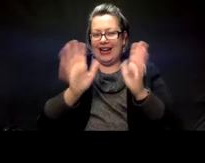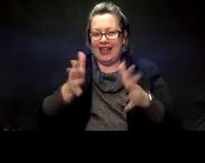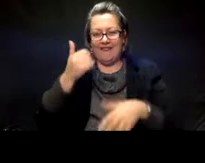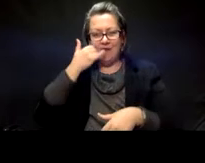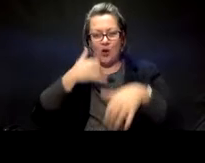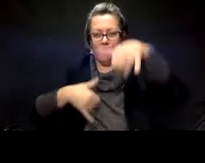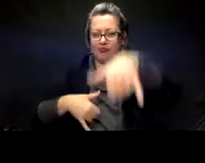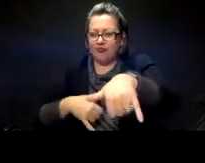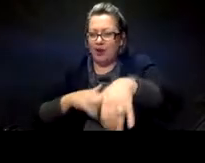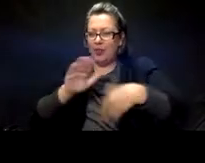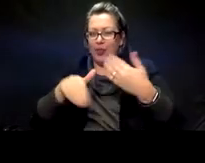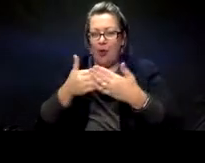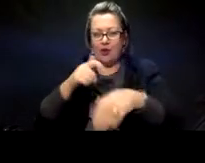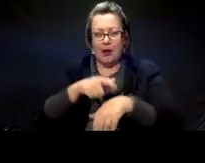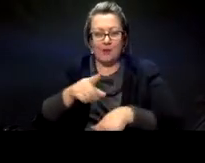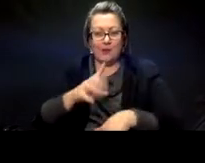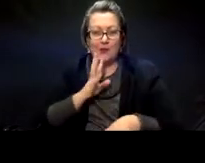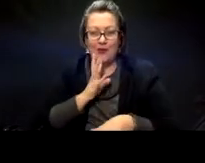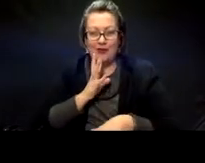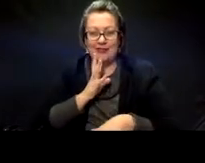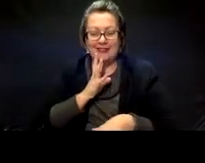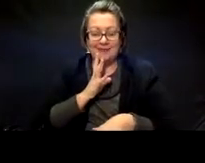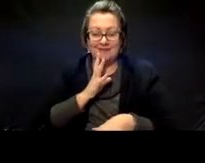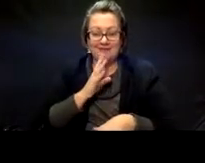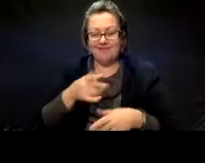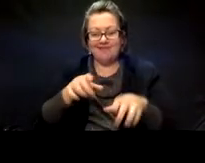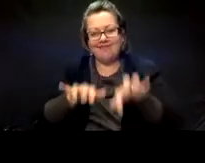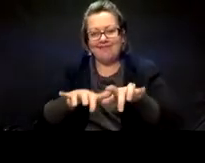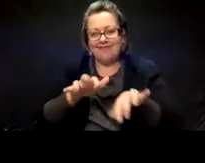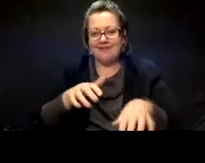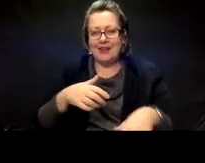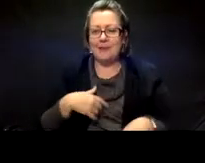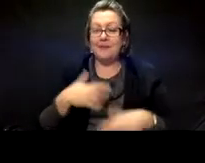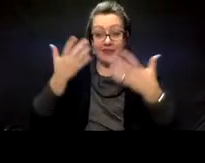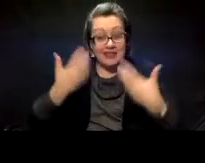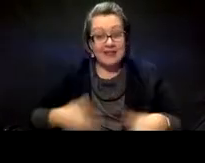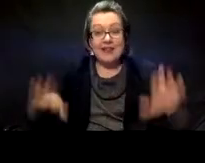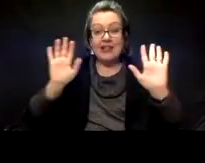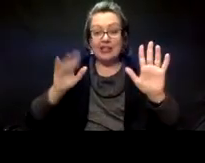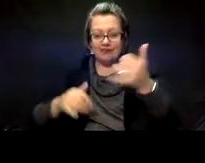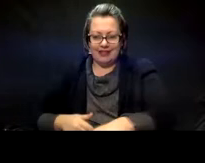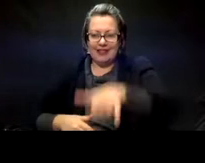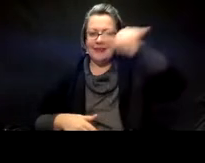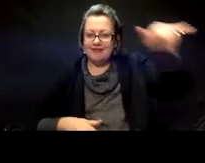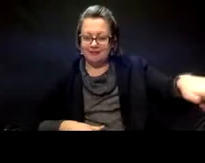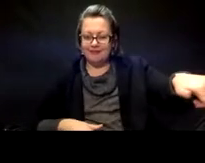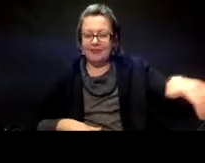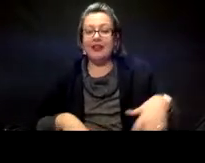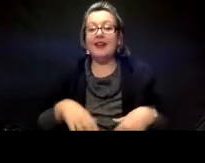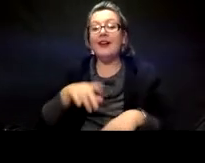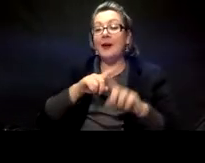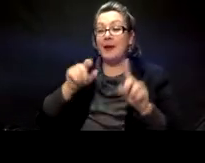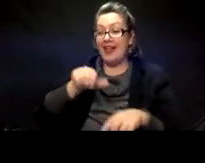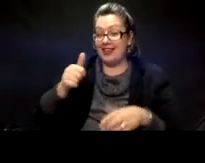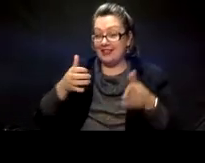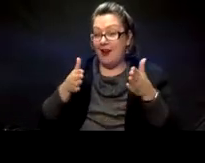SK, means stop keying. Well, you have to leave your phone off the hook onto the TTY the entire time that you're having a conversation. And when you're finished,